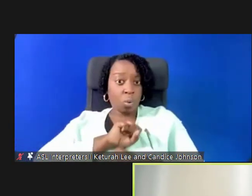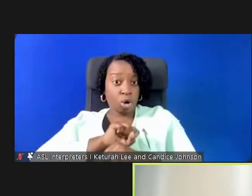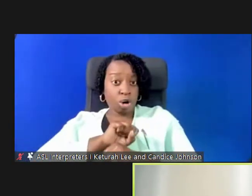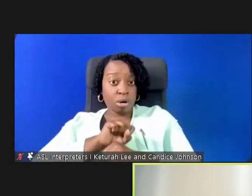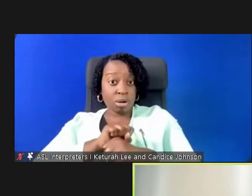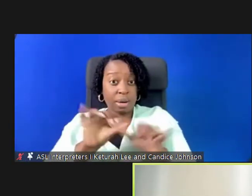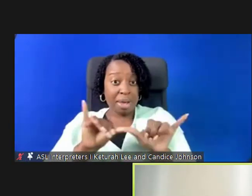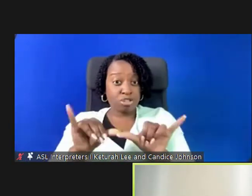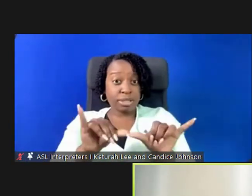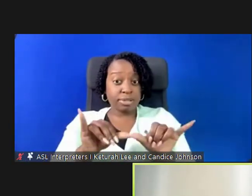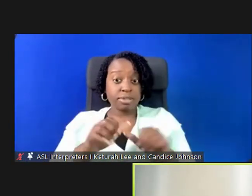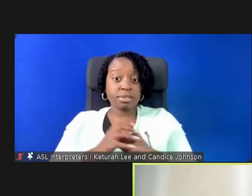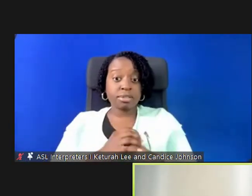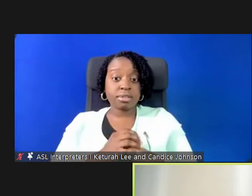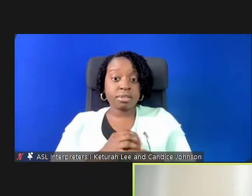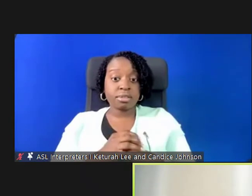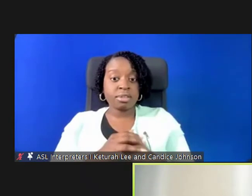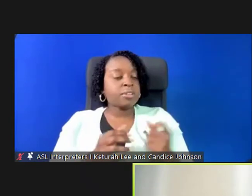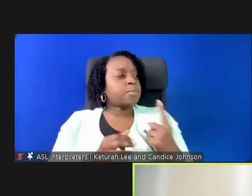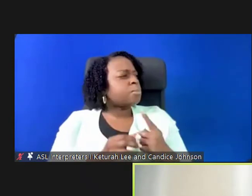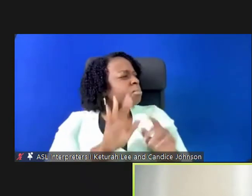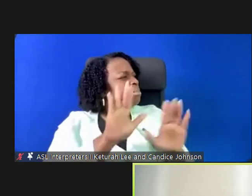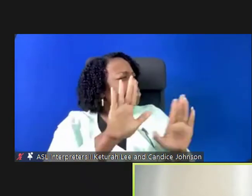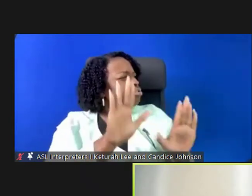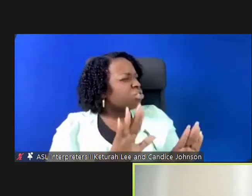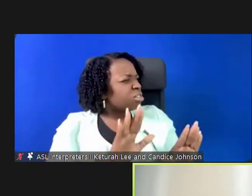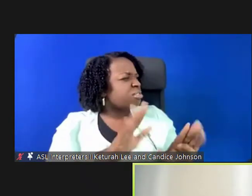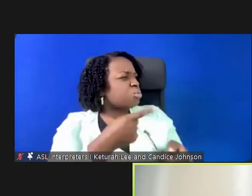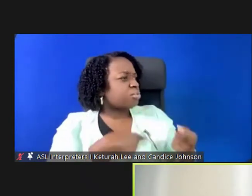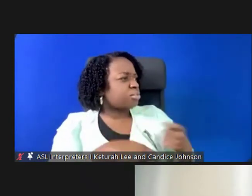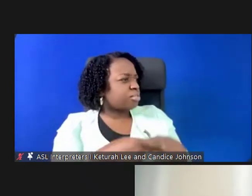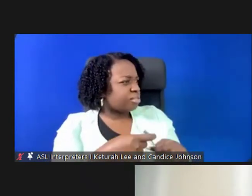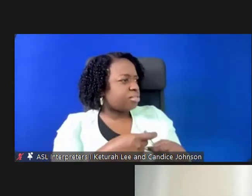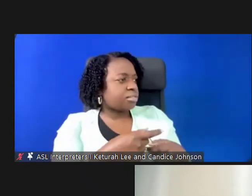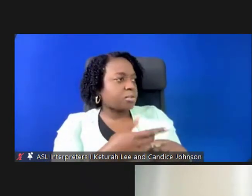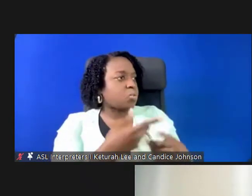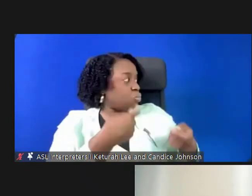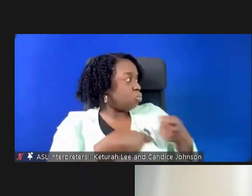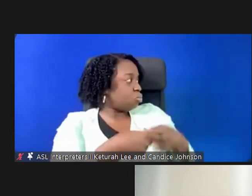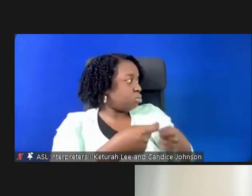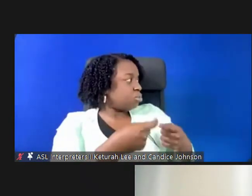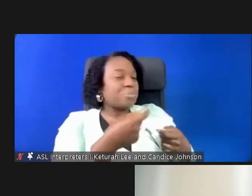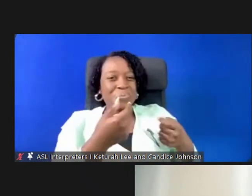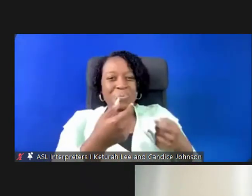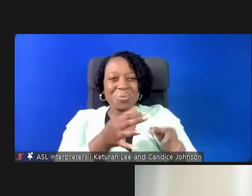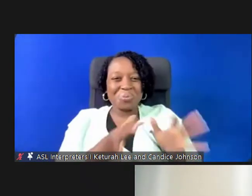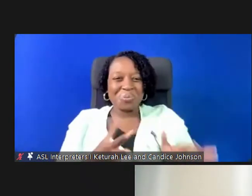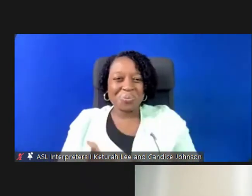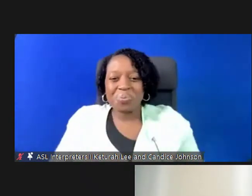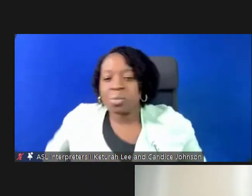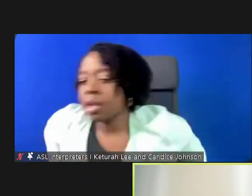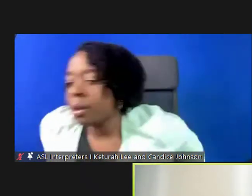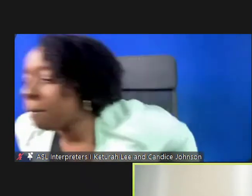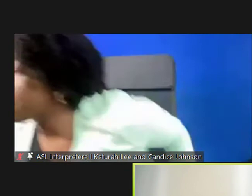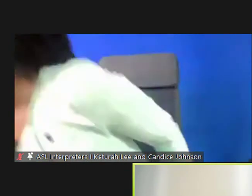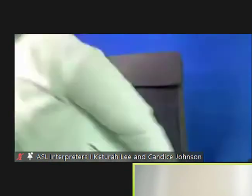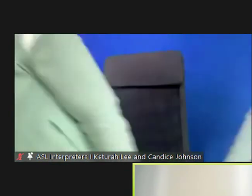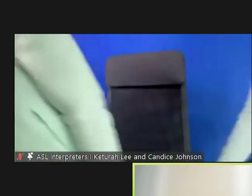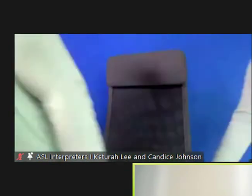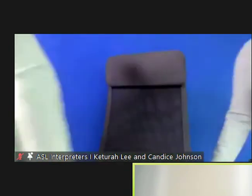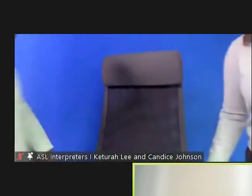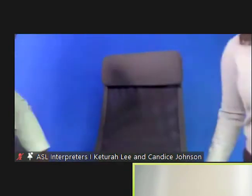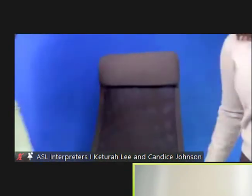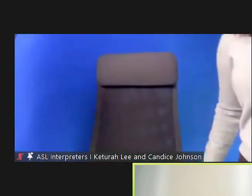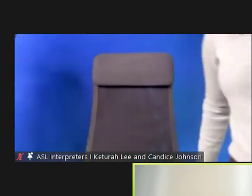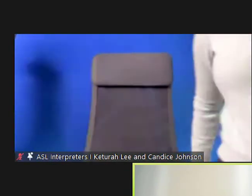great question. And thank you, Carla. I think before we even think about a quality measure or metric, we